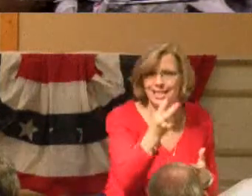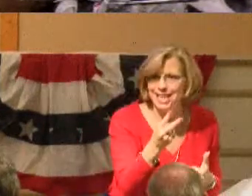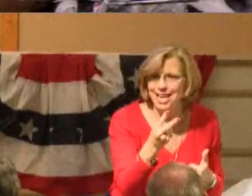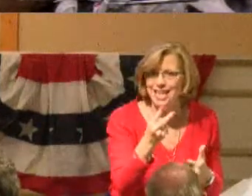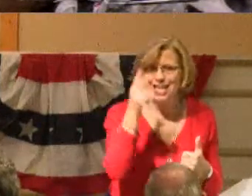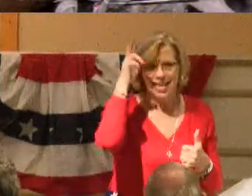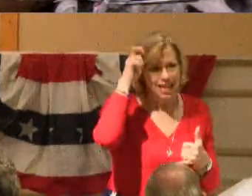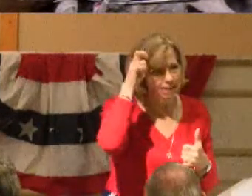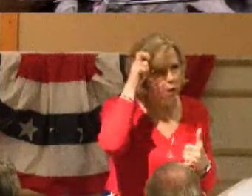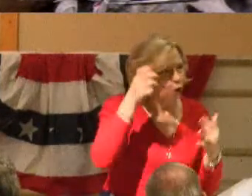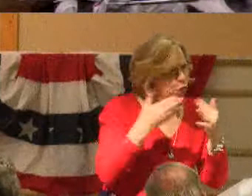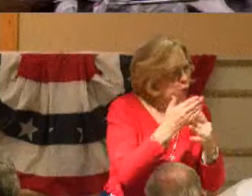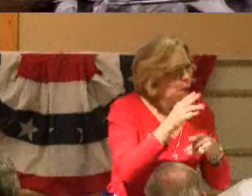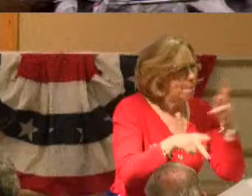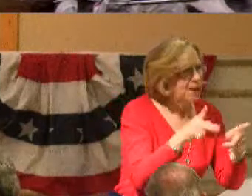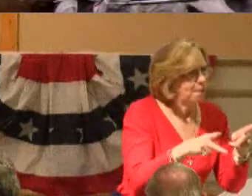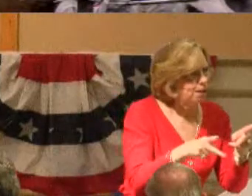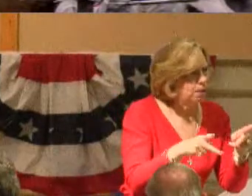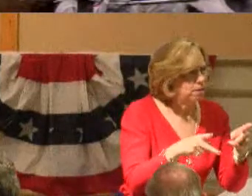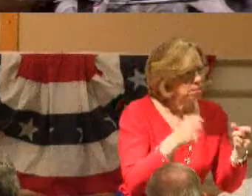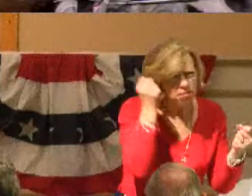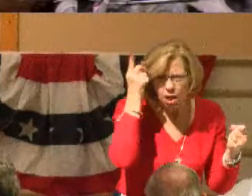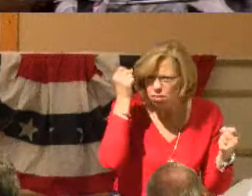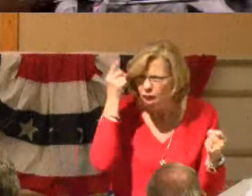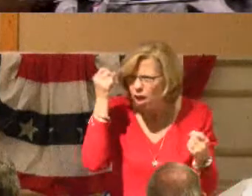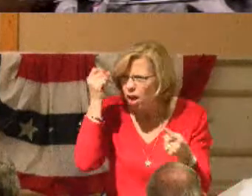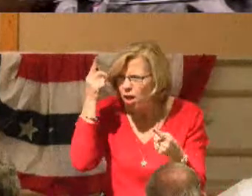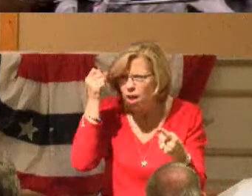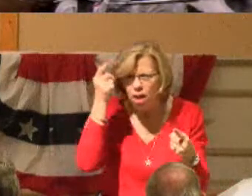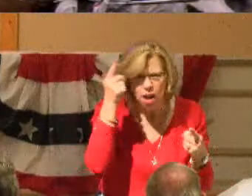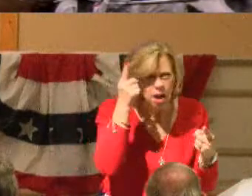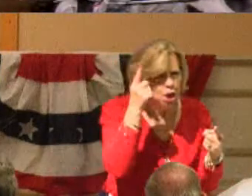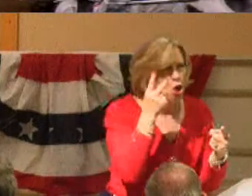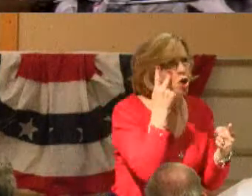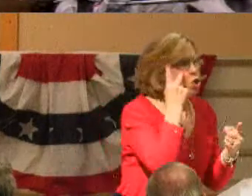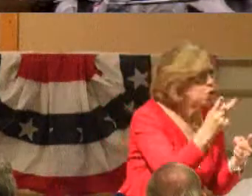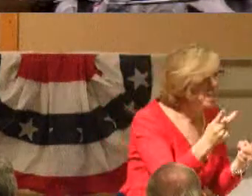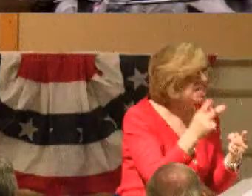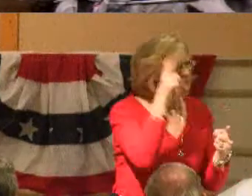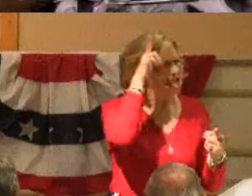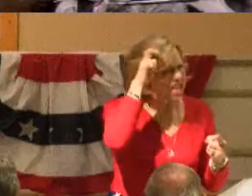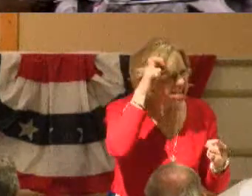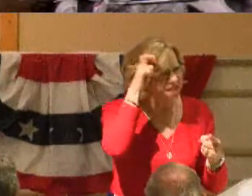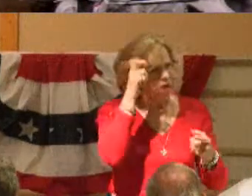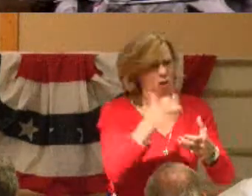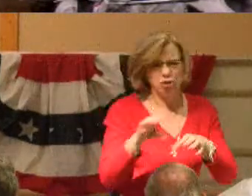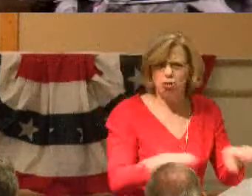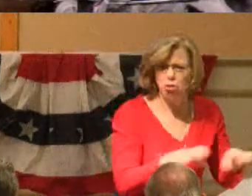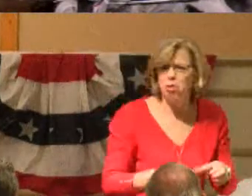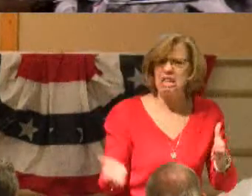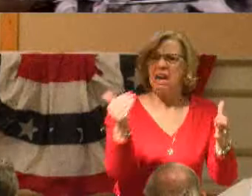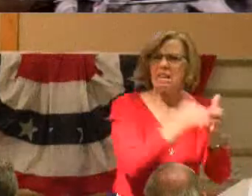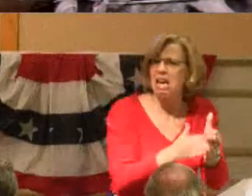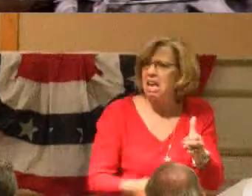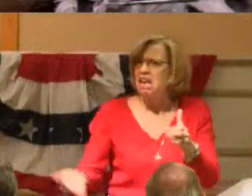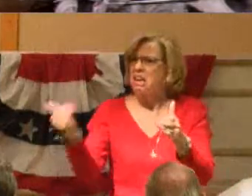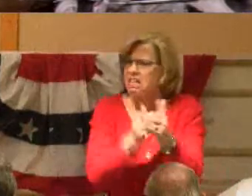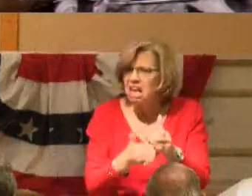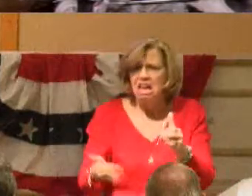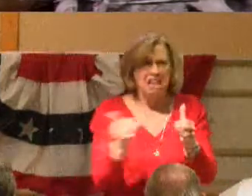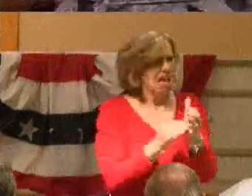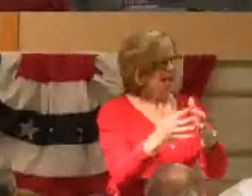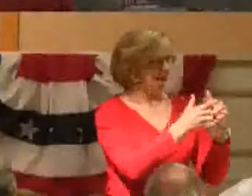it does present itself and through people. And so we are seeing evil acts over and over and over in